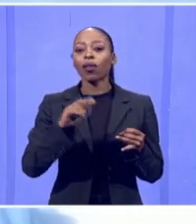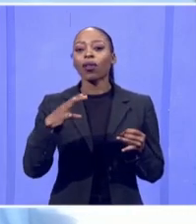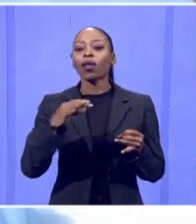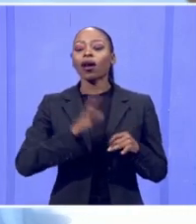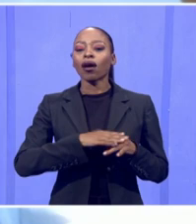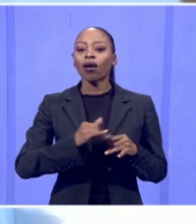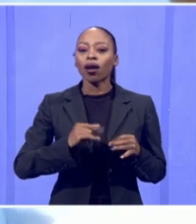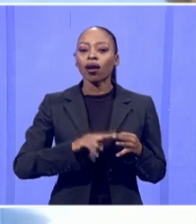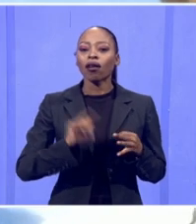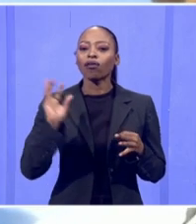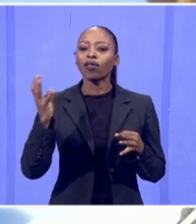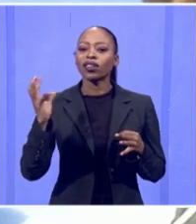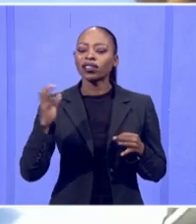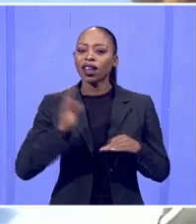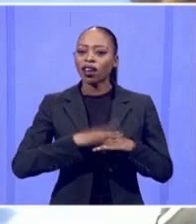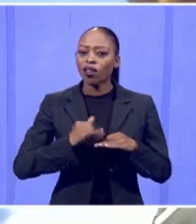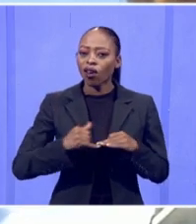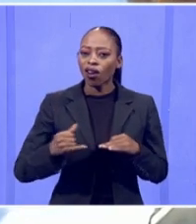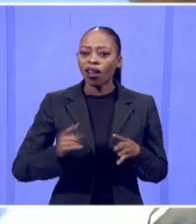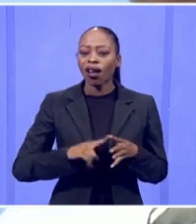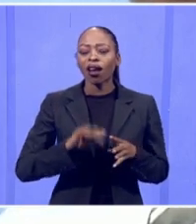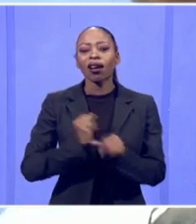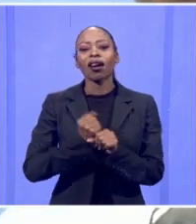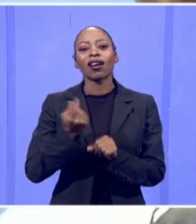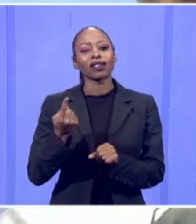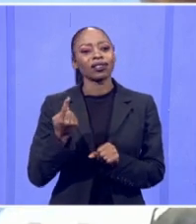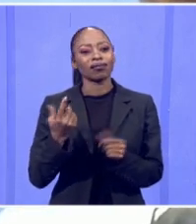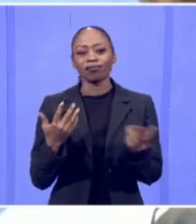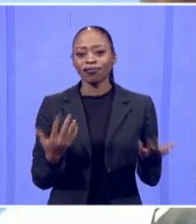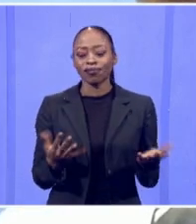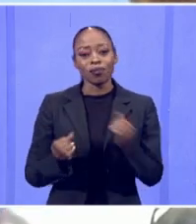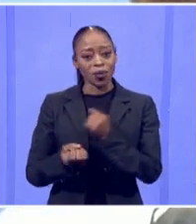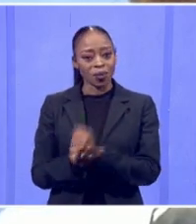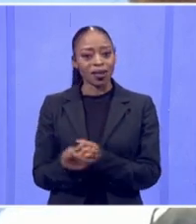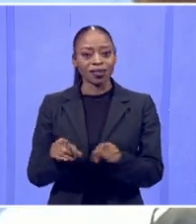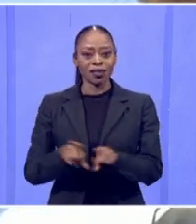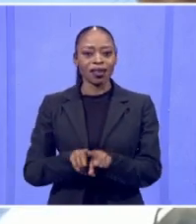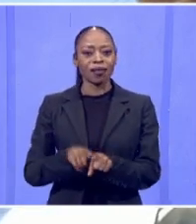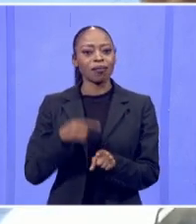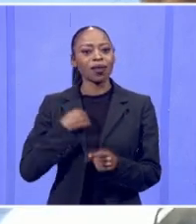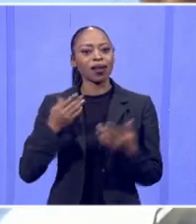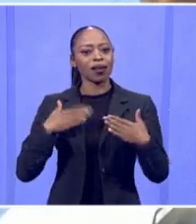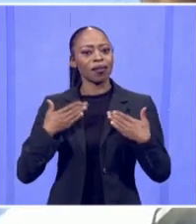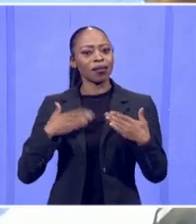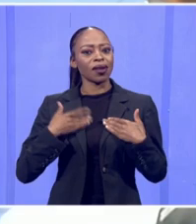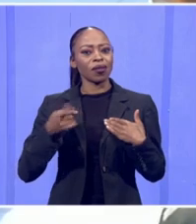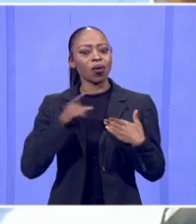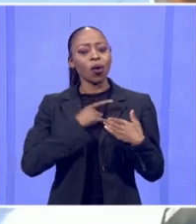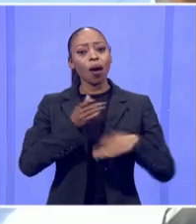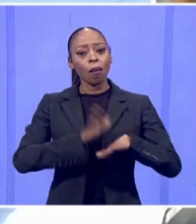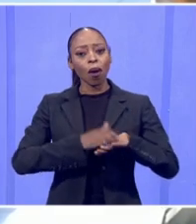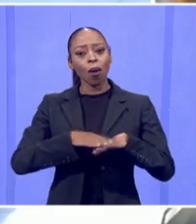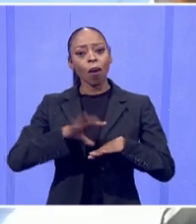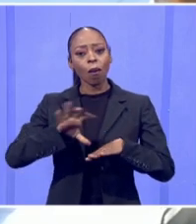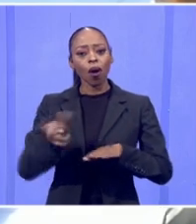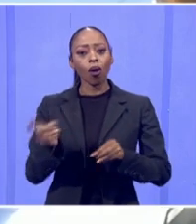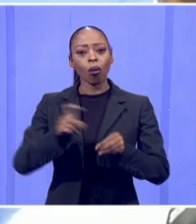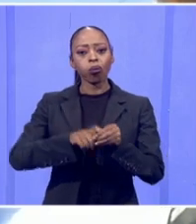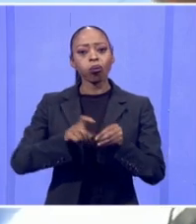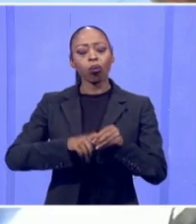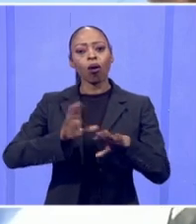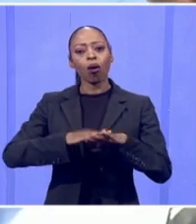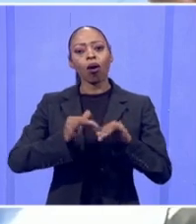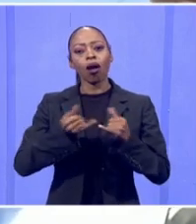online, the Free State uses online, Gauteng, and Mpumalanga. So Mpumalanga, I'm glad that most provinces are coming on board on the